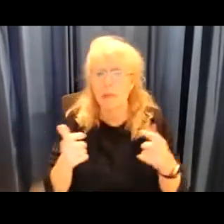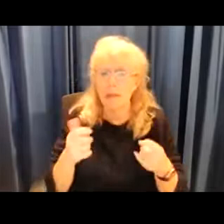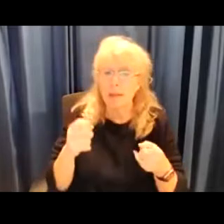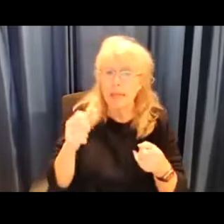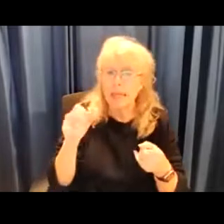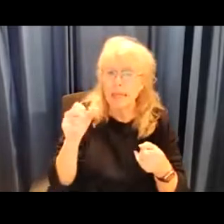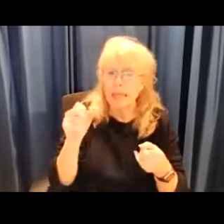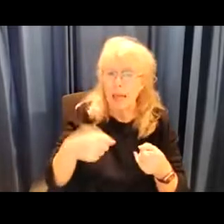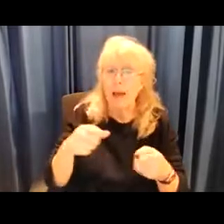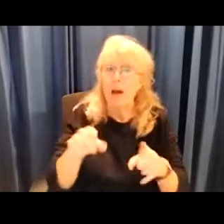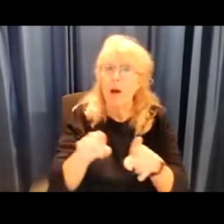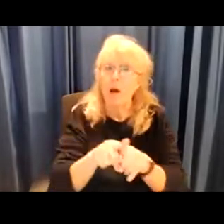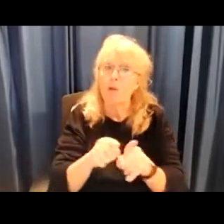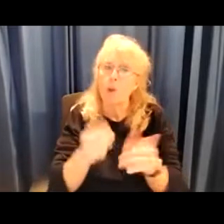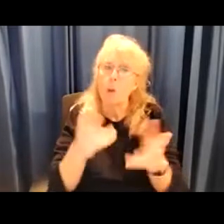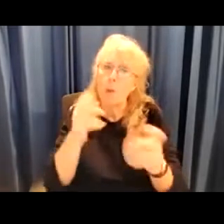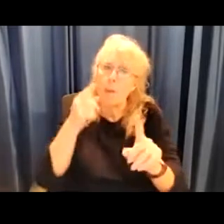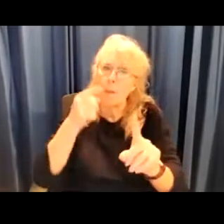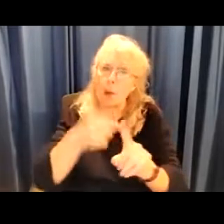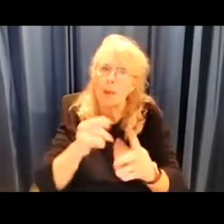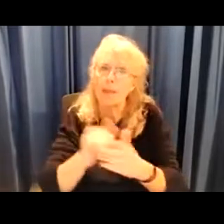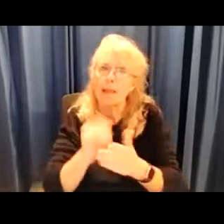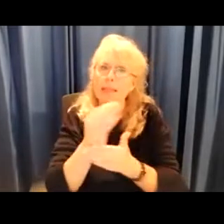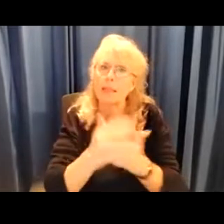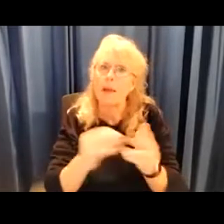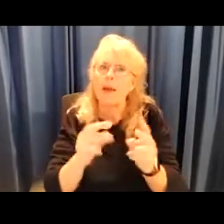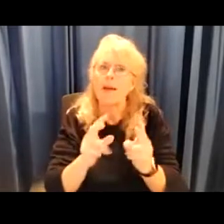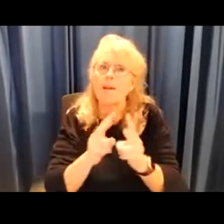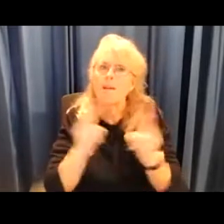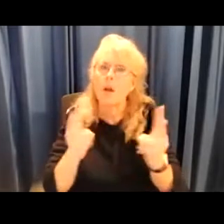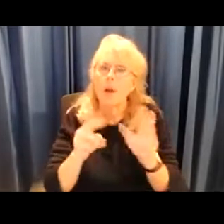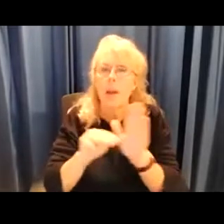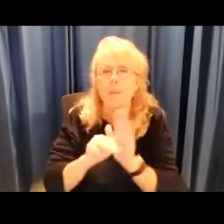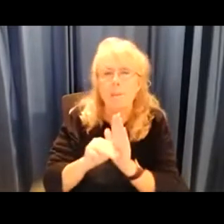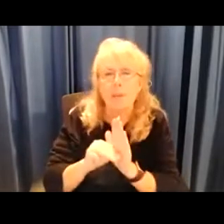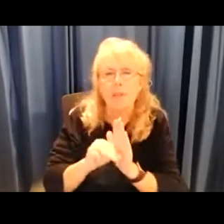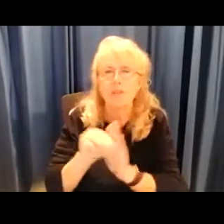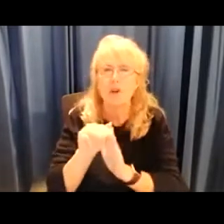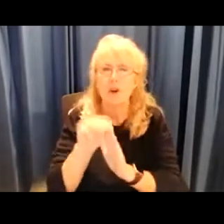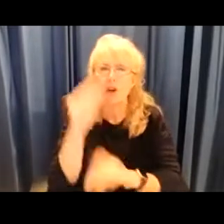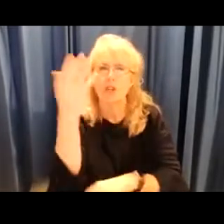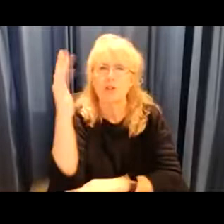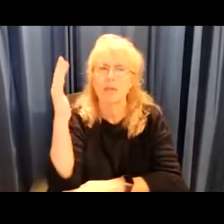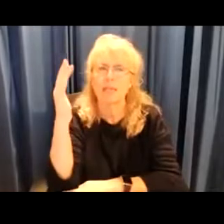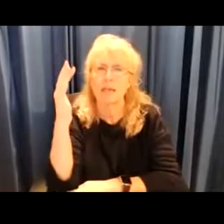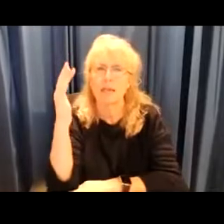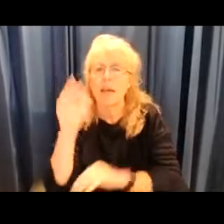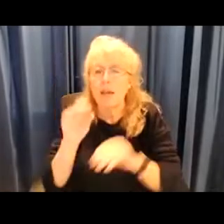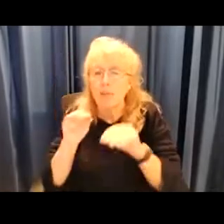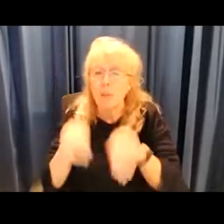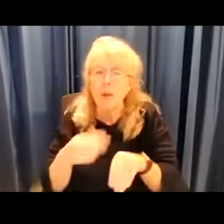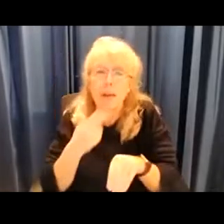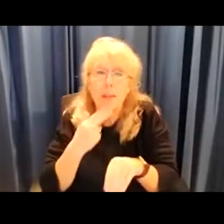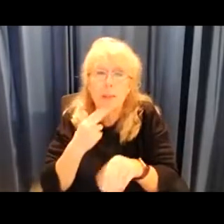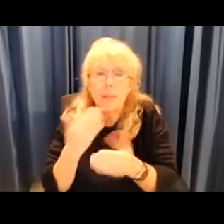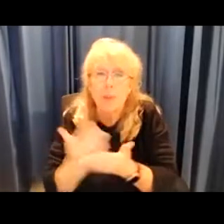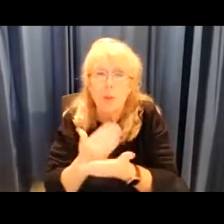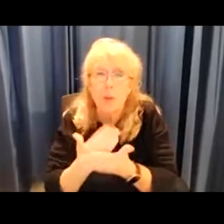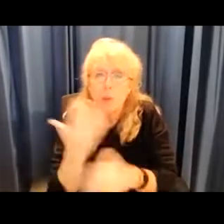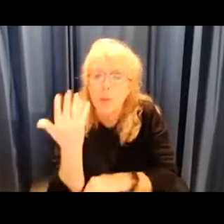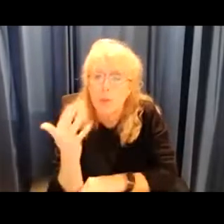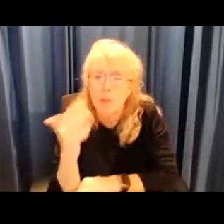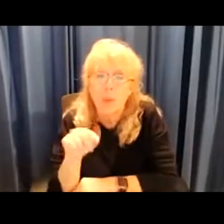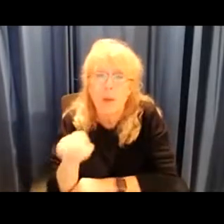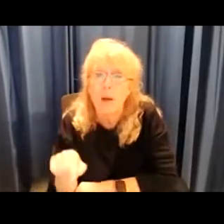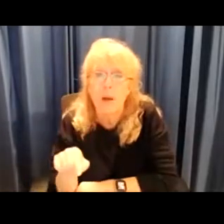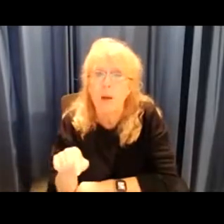want to point out that it's the very mature trees. If you put in a little nursery tree, it's going to take 20, 30 years to sequester carbon. So keep the